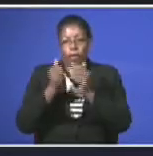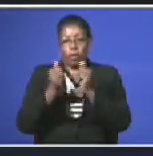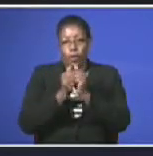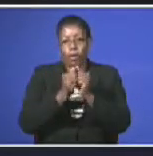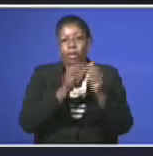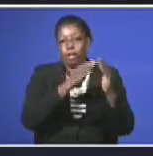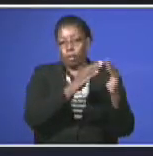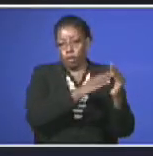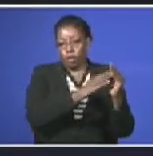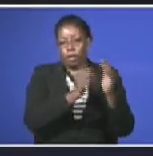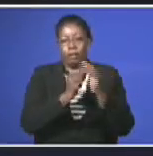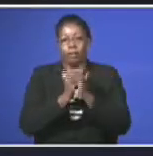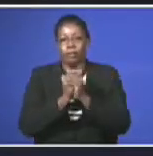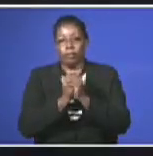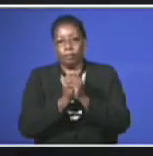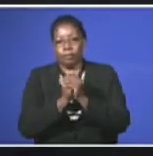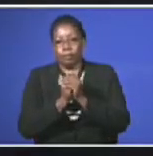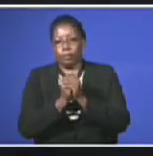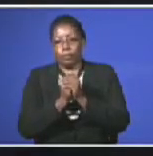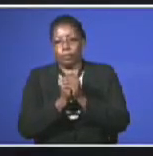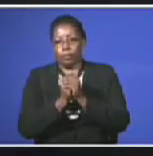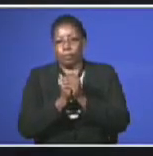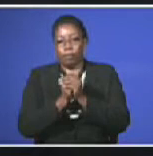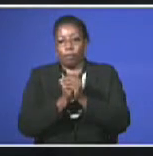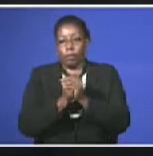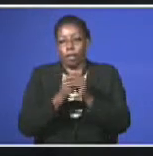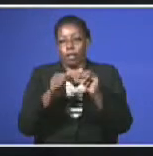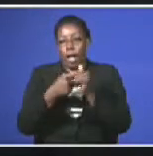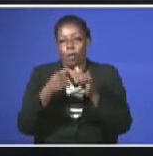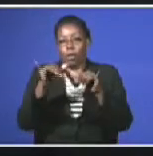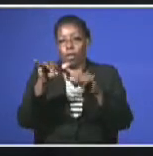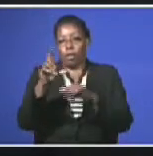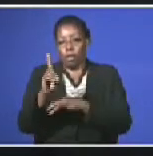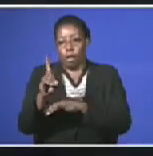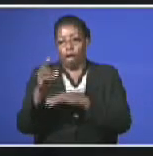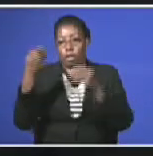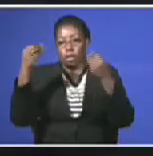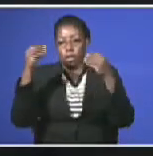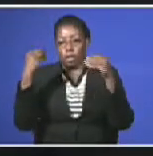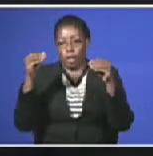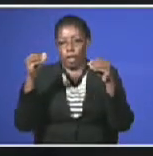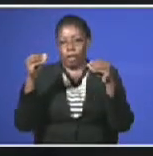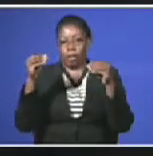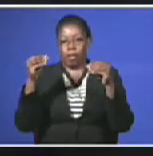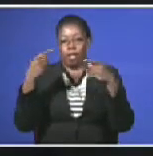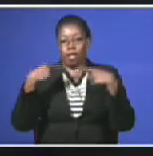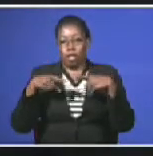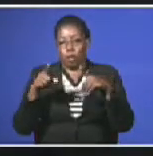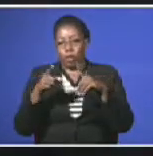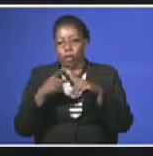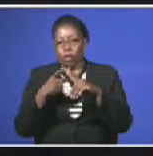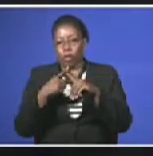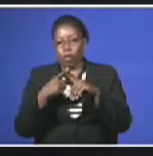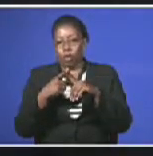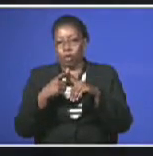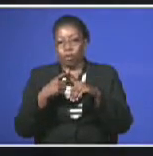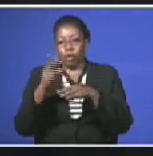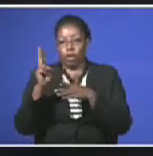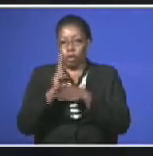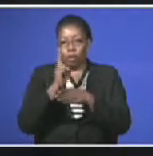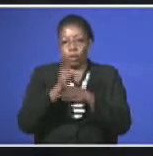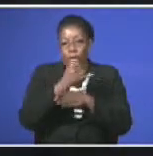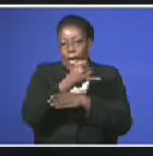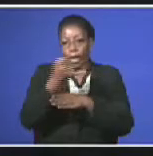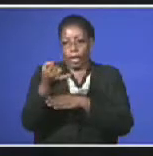community. It all begins with the yard sale. And the yard sale is going to be basically lightly used items that